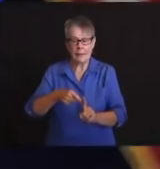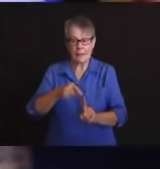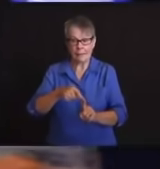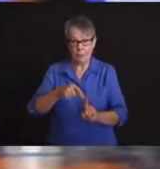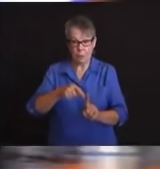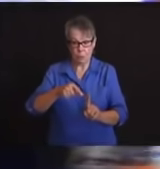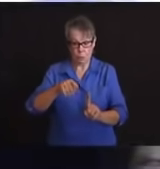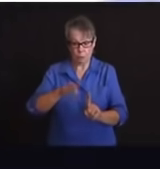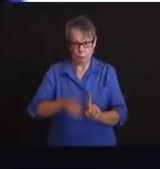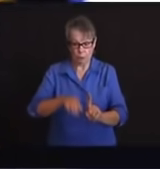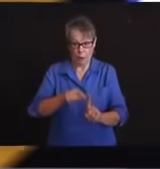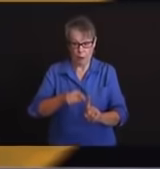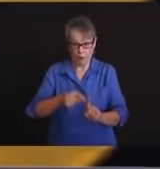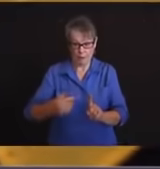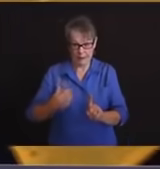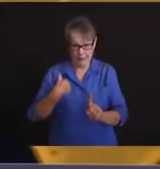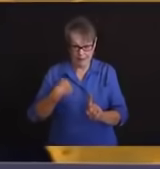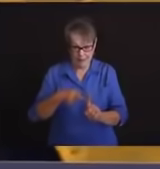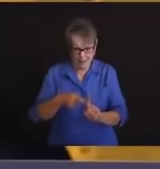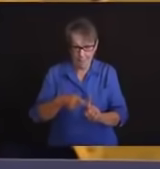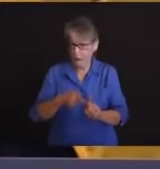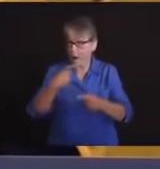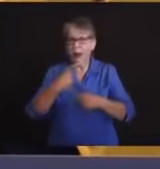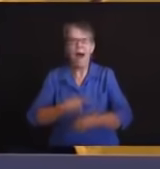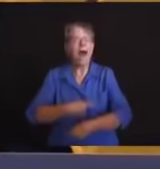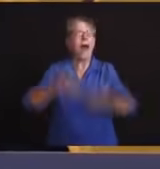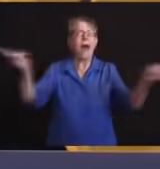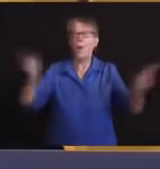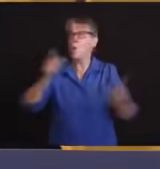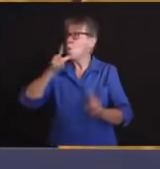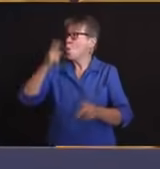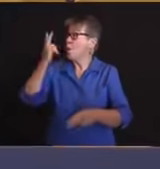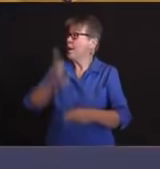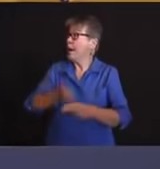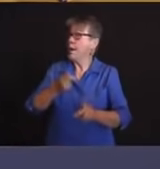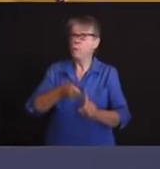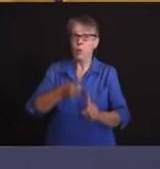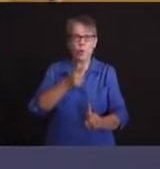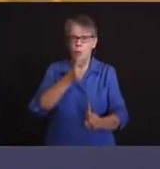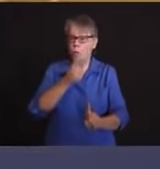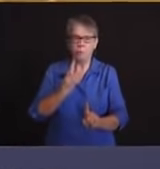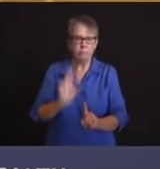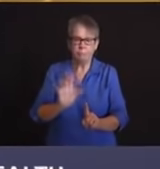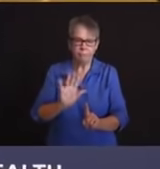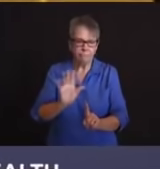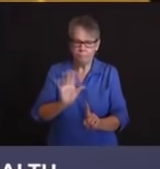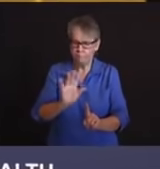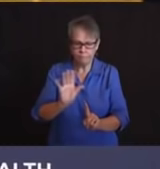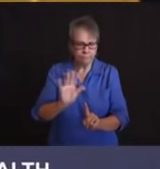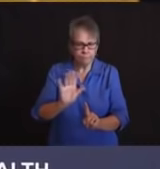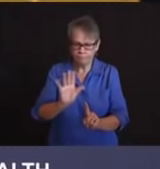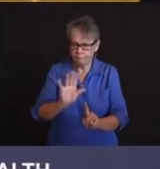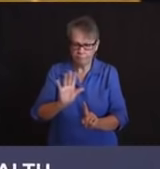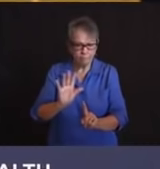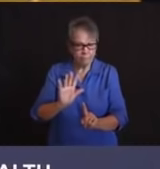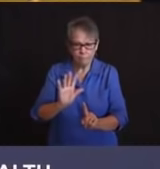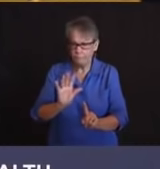way, let me just say this. I'm going to go out on a limb here. This is going to happen. Yeah. Right? It's going to happen. Now, please